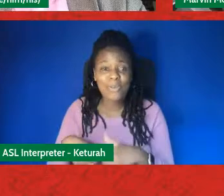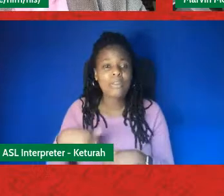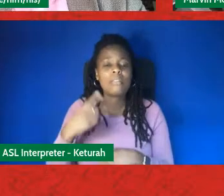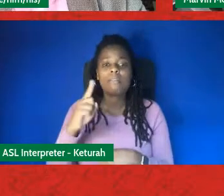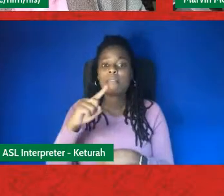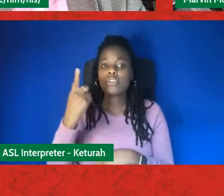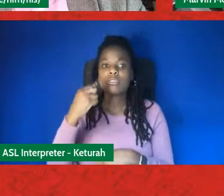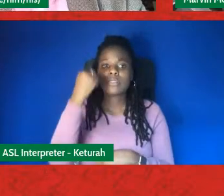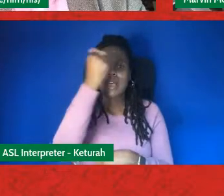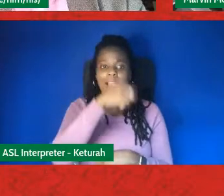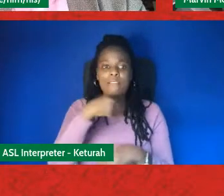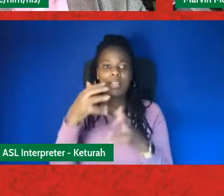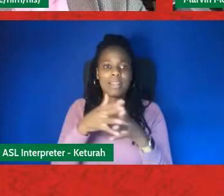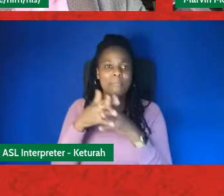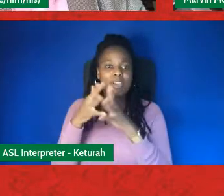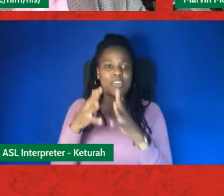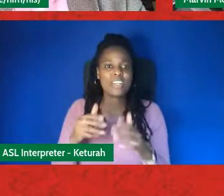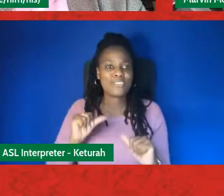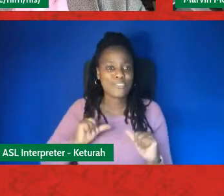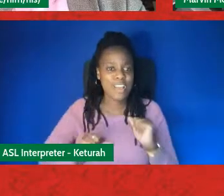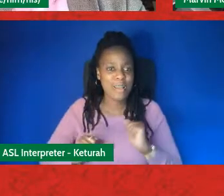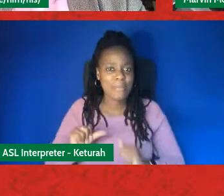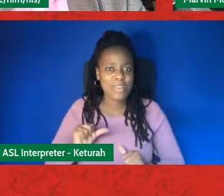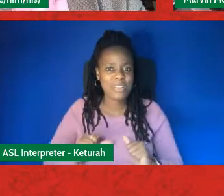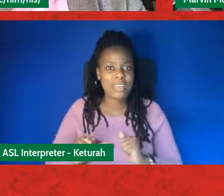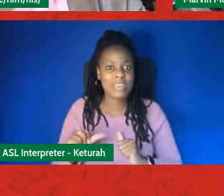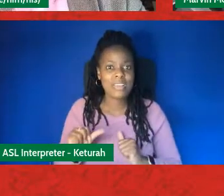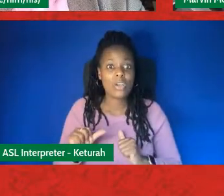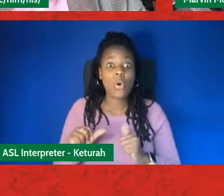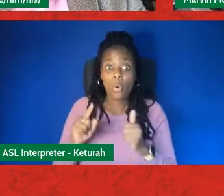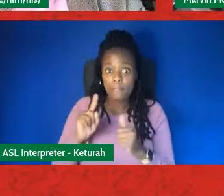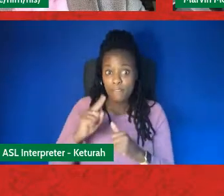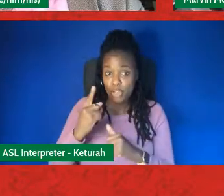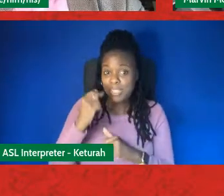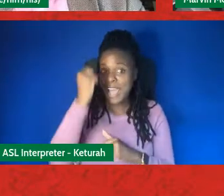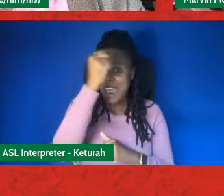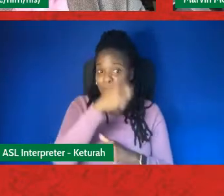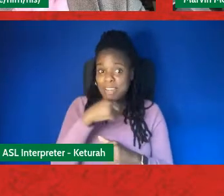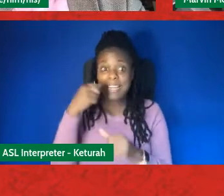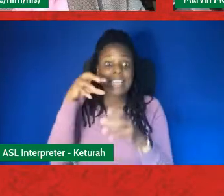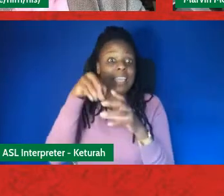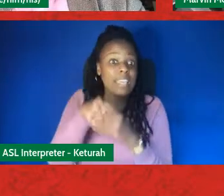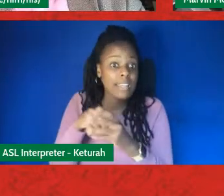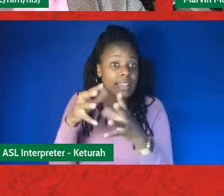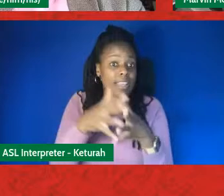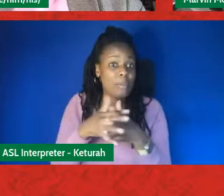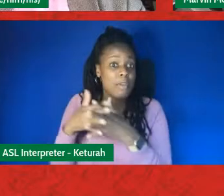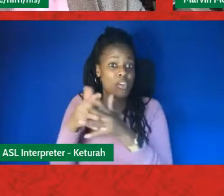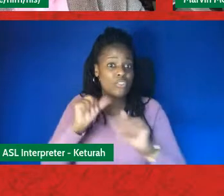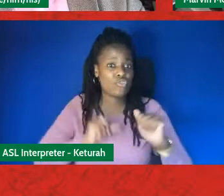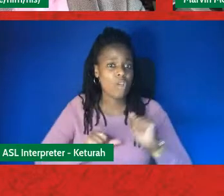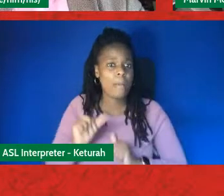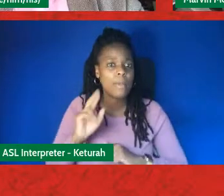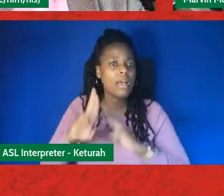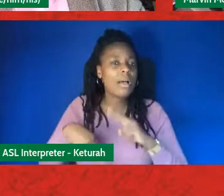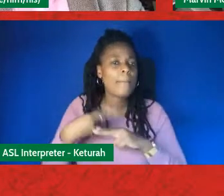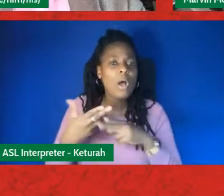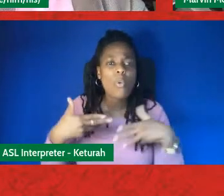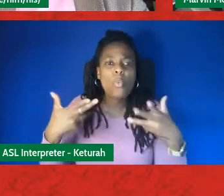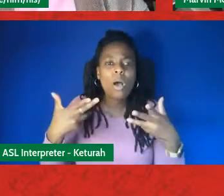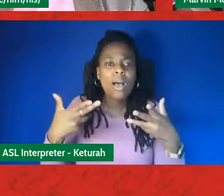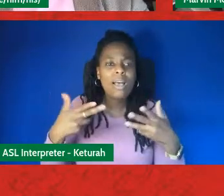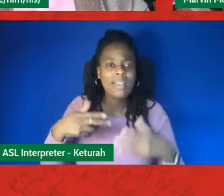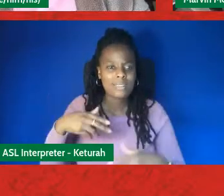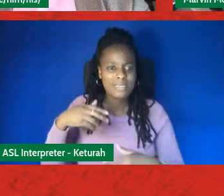or I'd like to call it the first African in the Americas drama about what? An insurrection, a